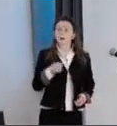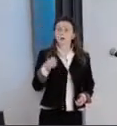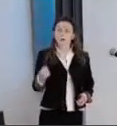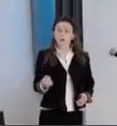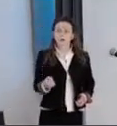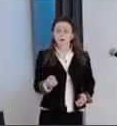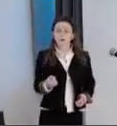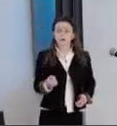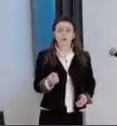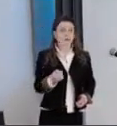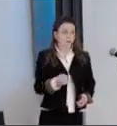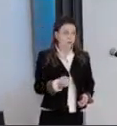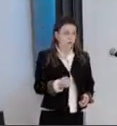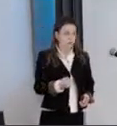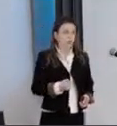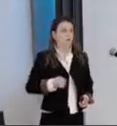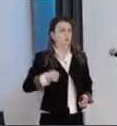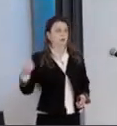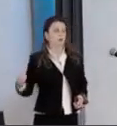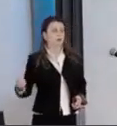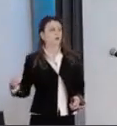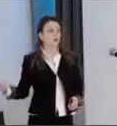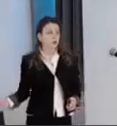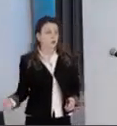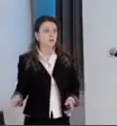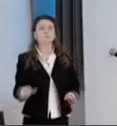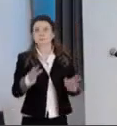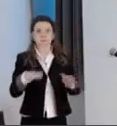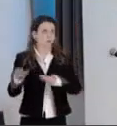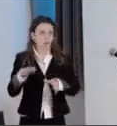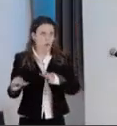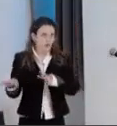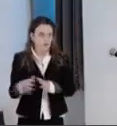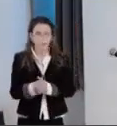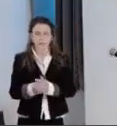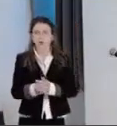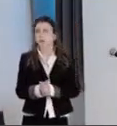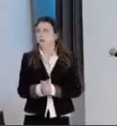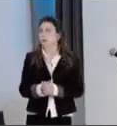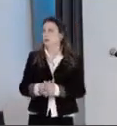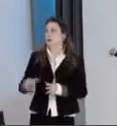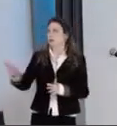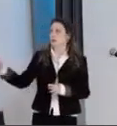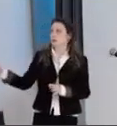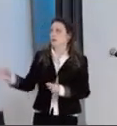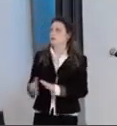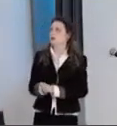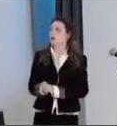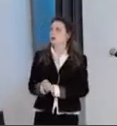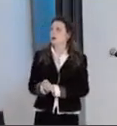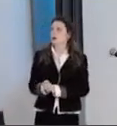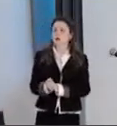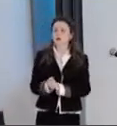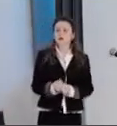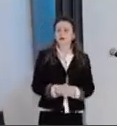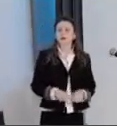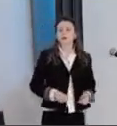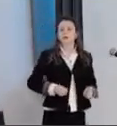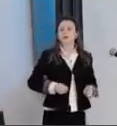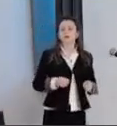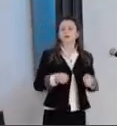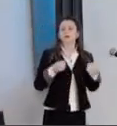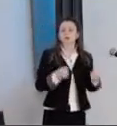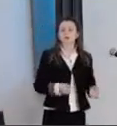falling prey to either aesthetic deceptions or aesthetic omissions. Going to say a bit more about these in due course. And